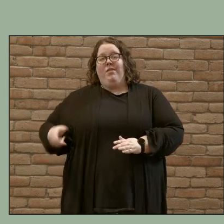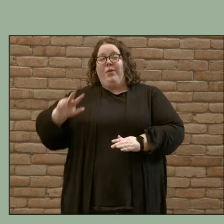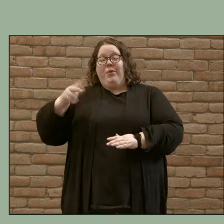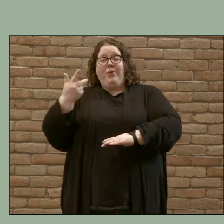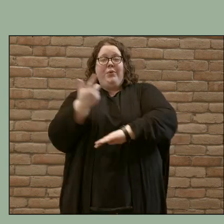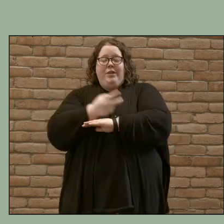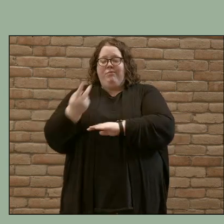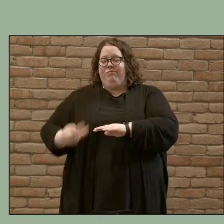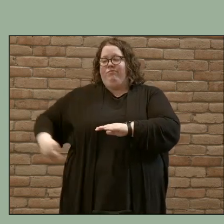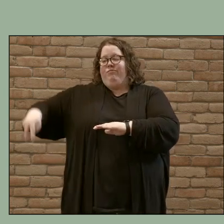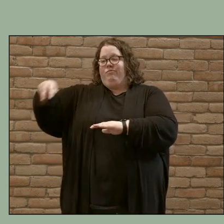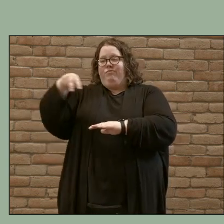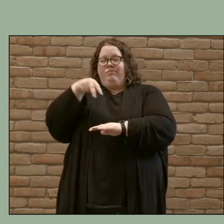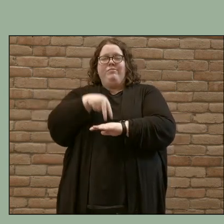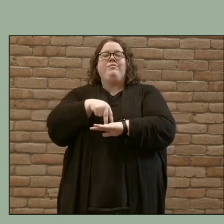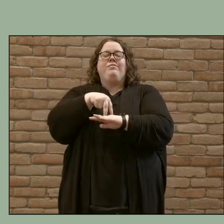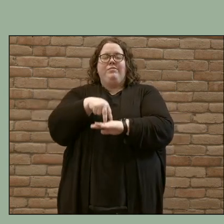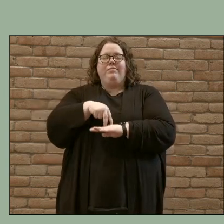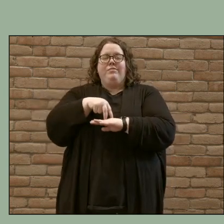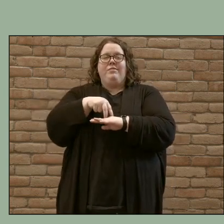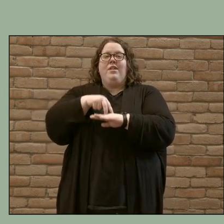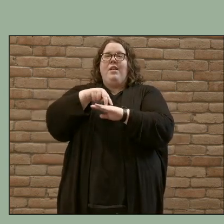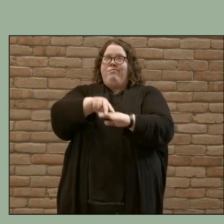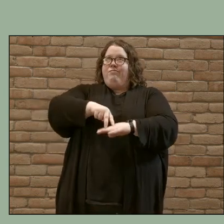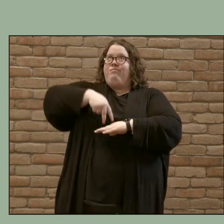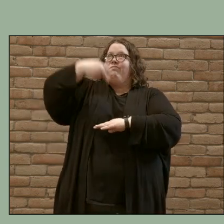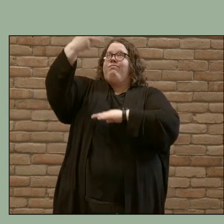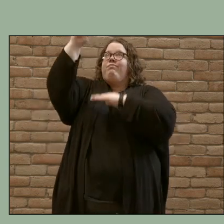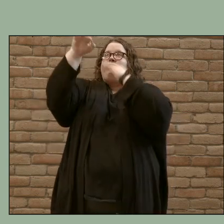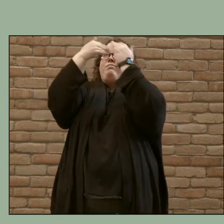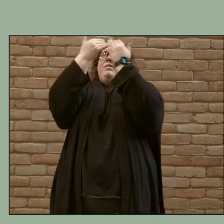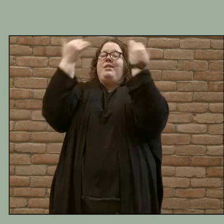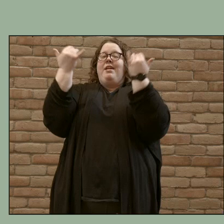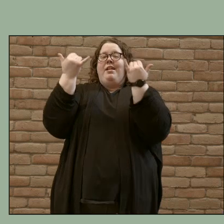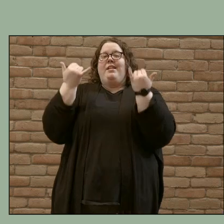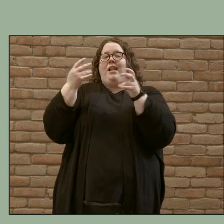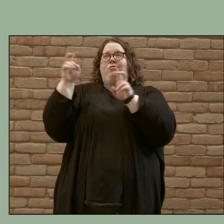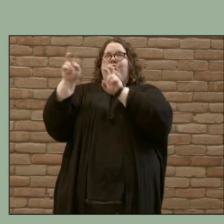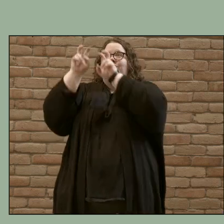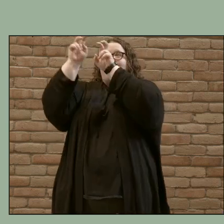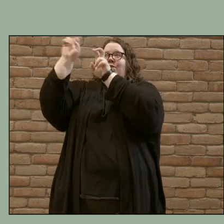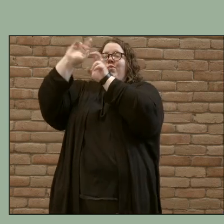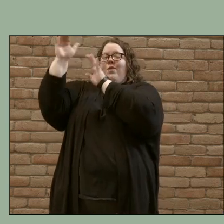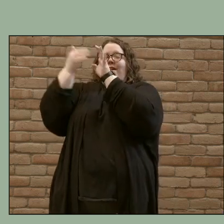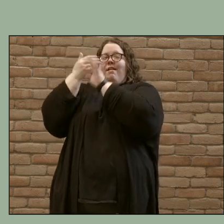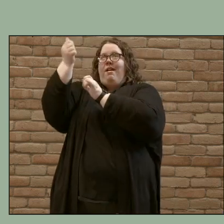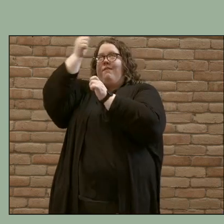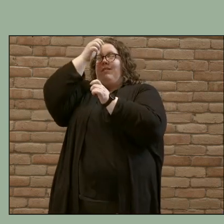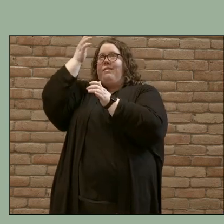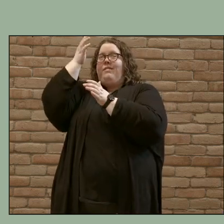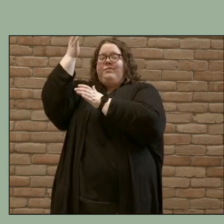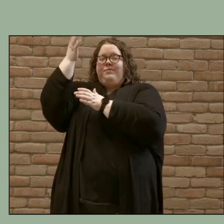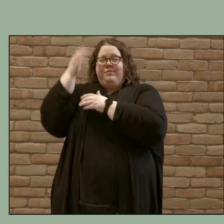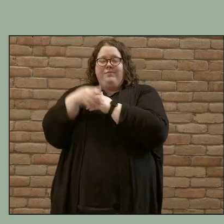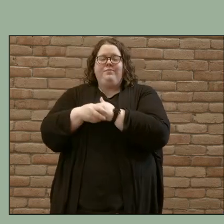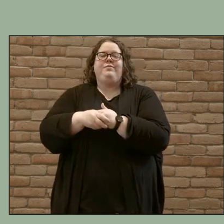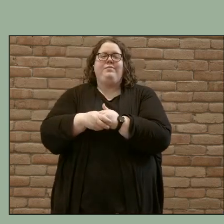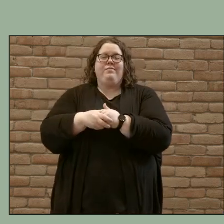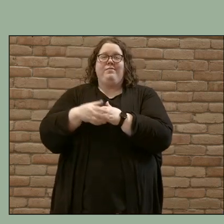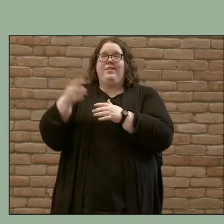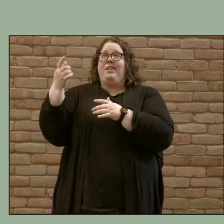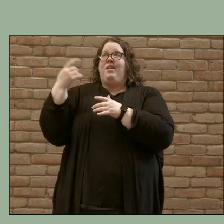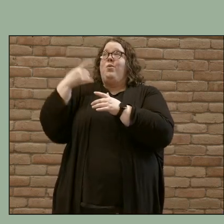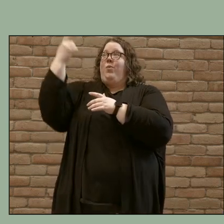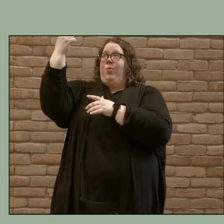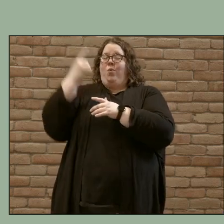he rose again from the dead. He ascended into heaven and sits at the right hand of God the Father Almighty. From thence, he will come